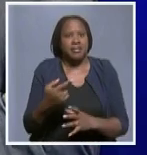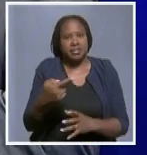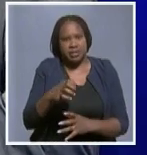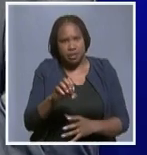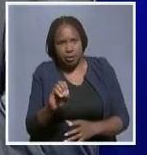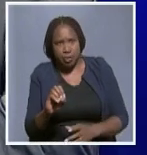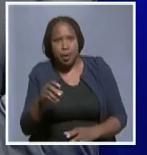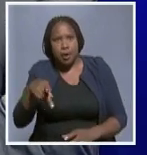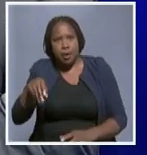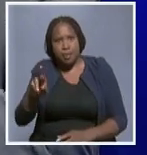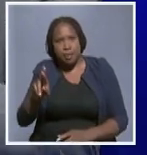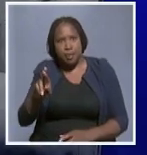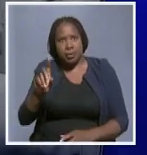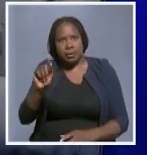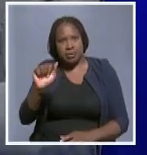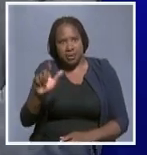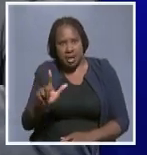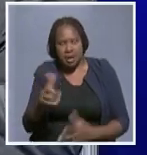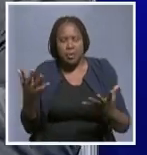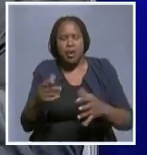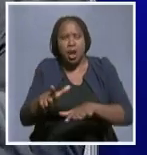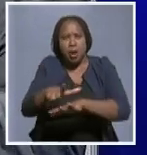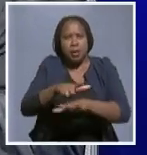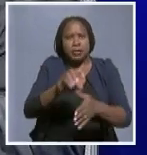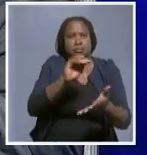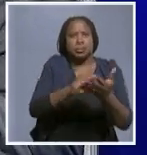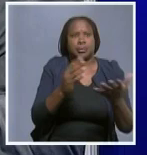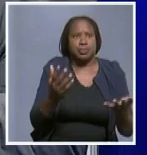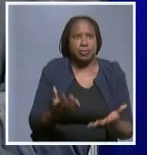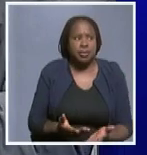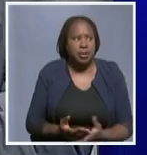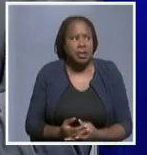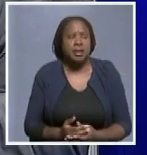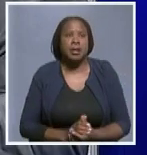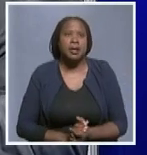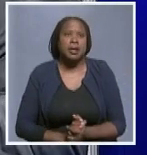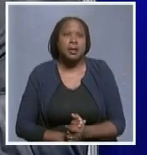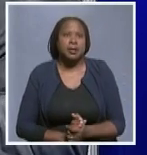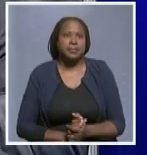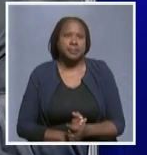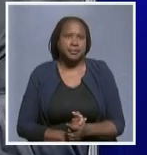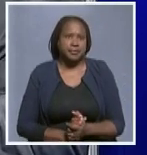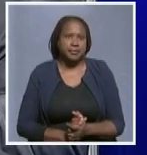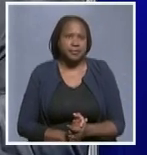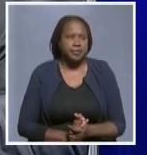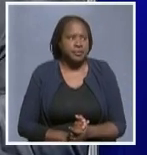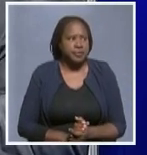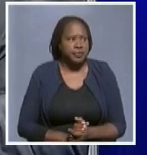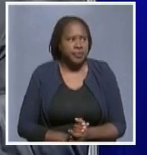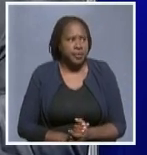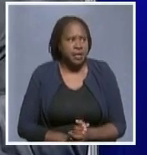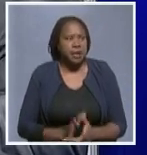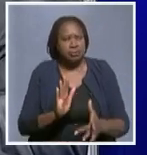and also things like where we need to put location to the statistics. So it also emphasizes a lot